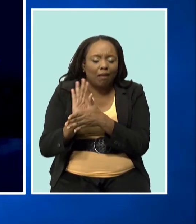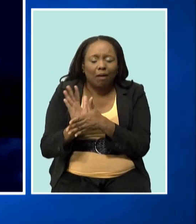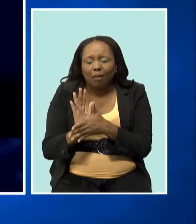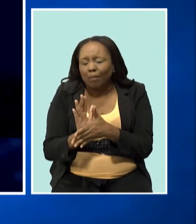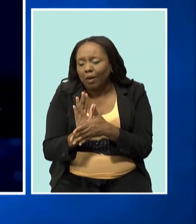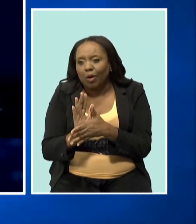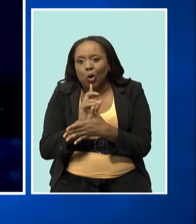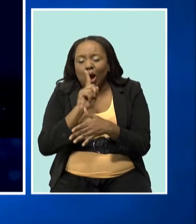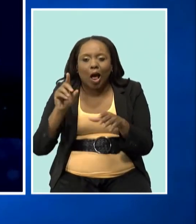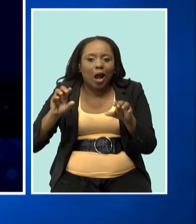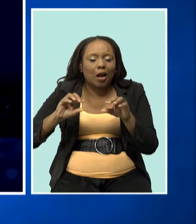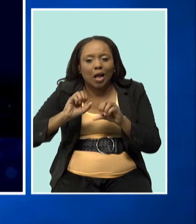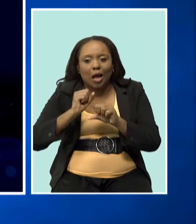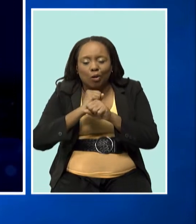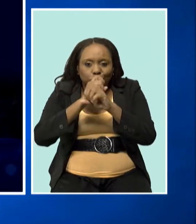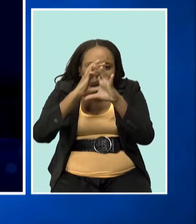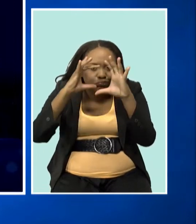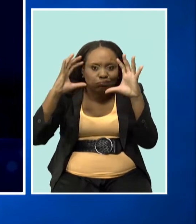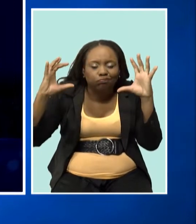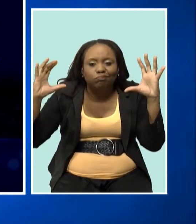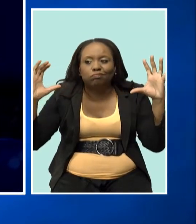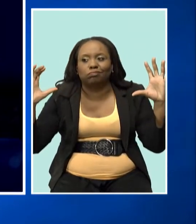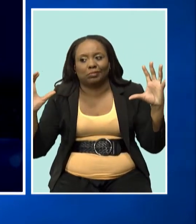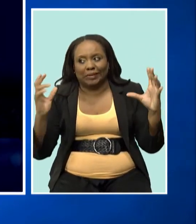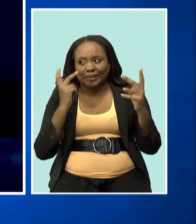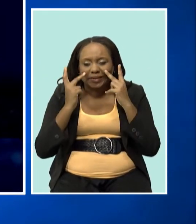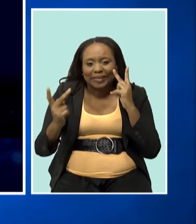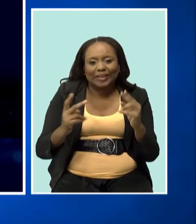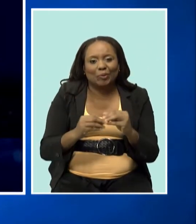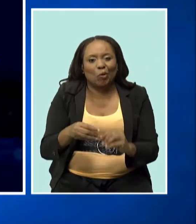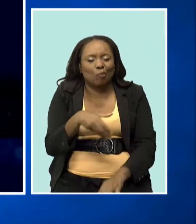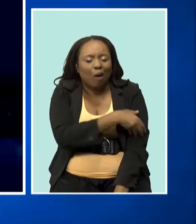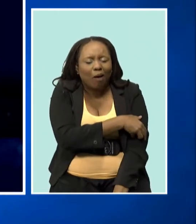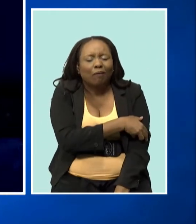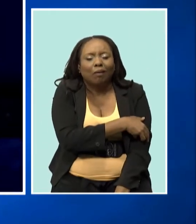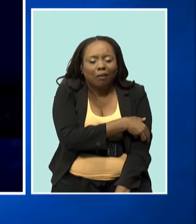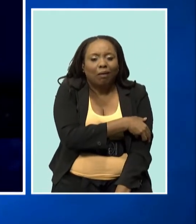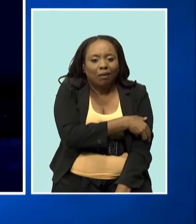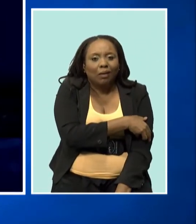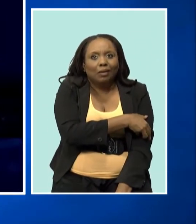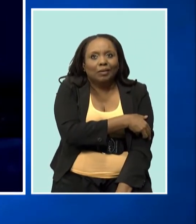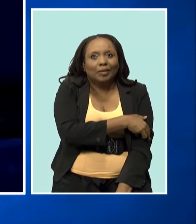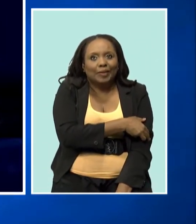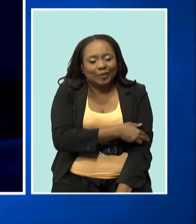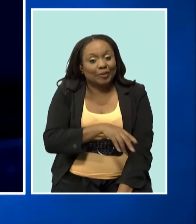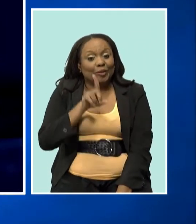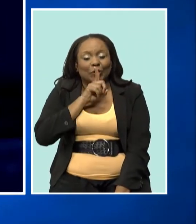163,833 persons with at least one vaccine dose for the COVID-19 vaccine, while